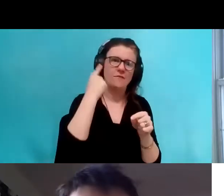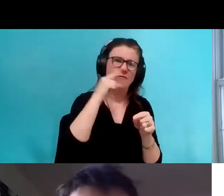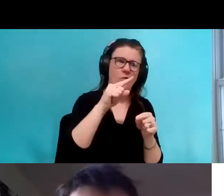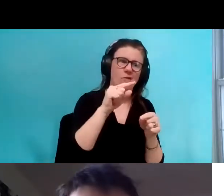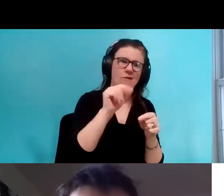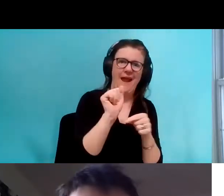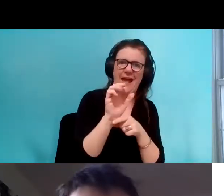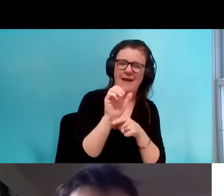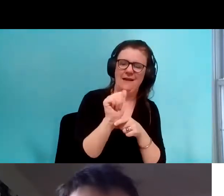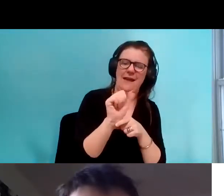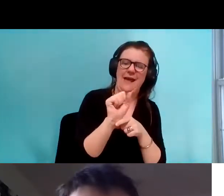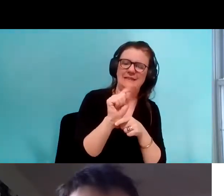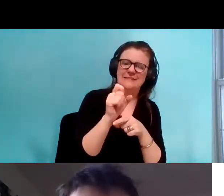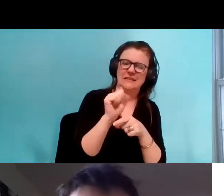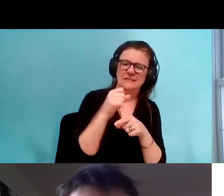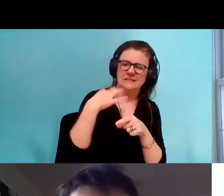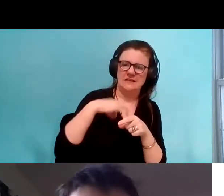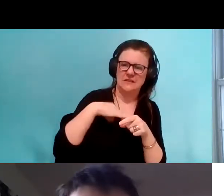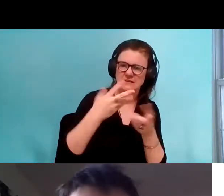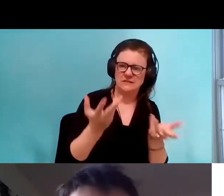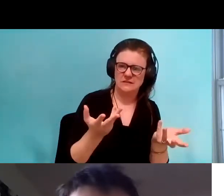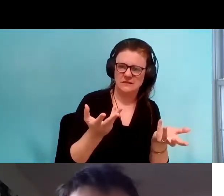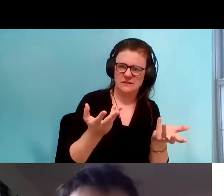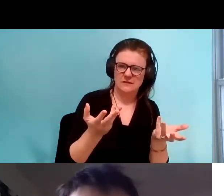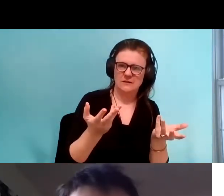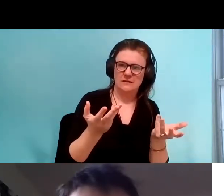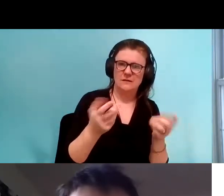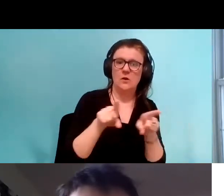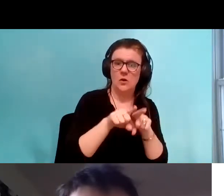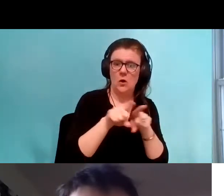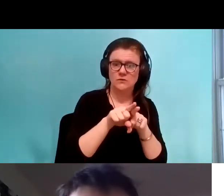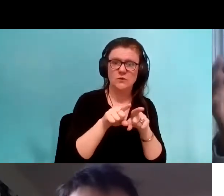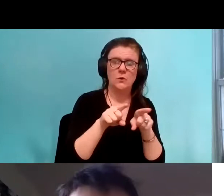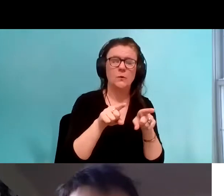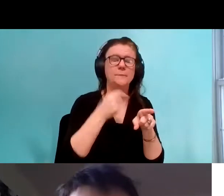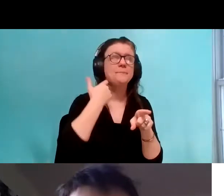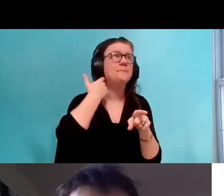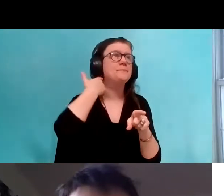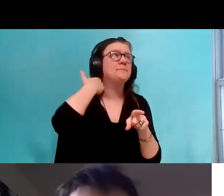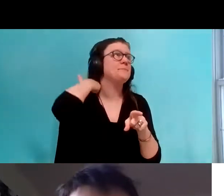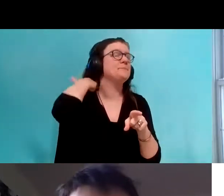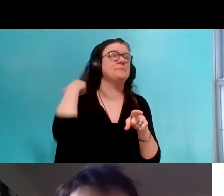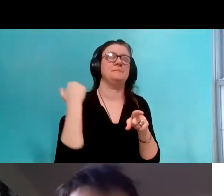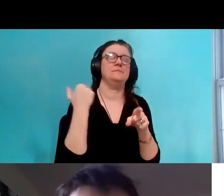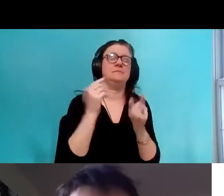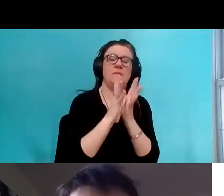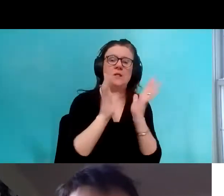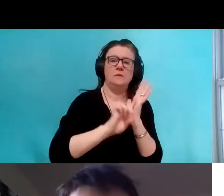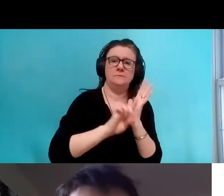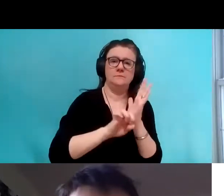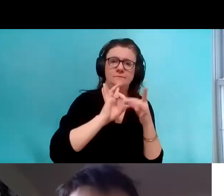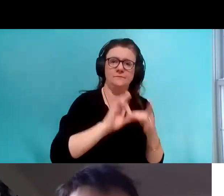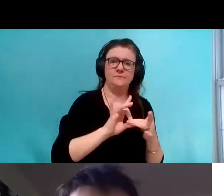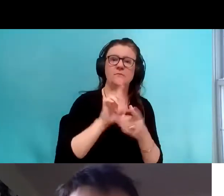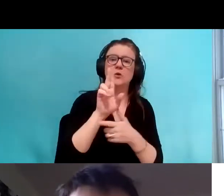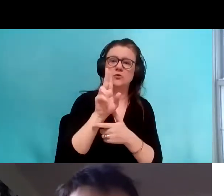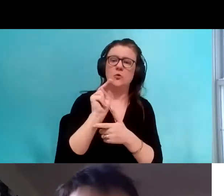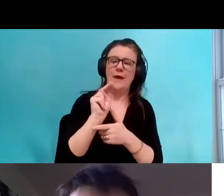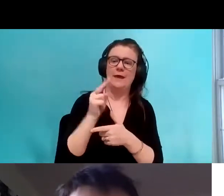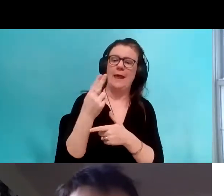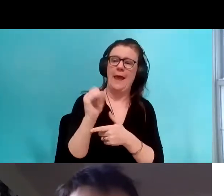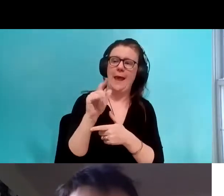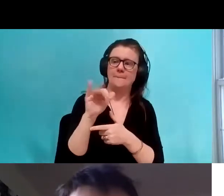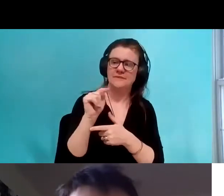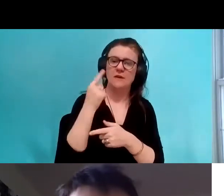areas. We've also done quite a lot of work with UN Habitat looking at